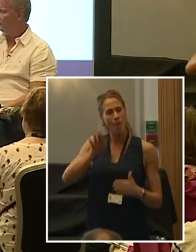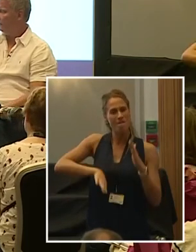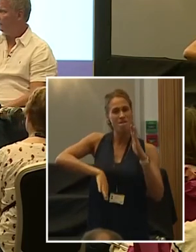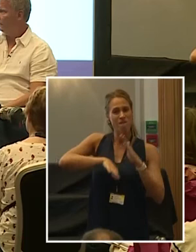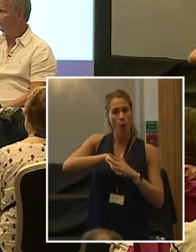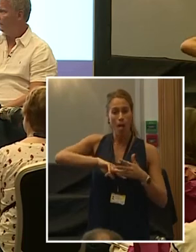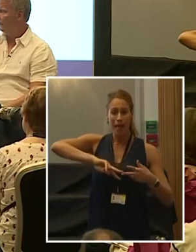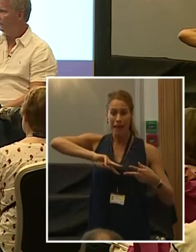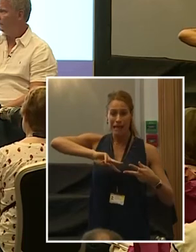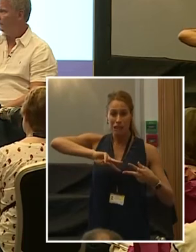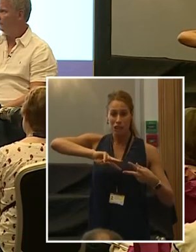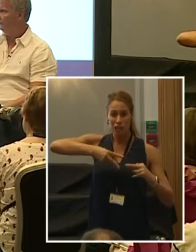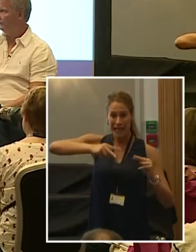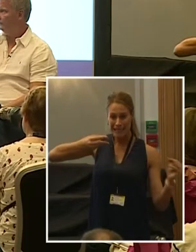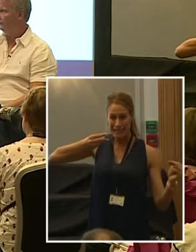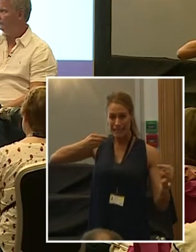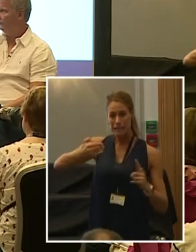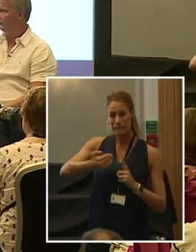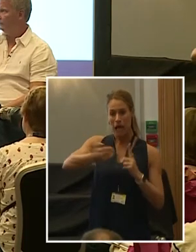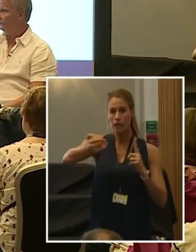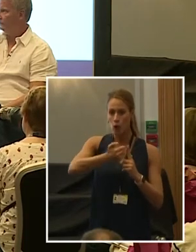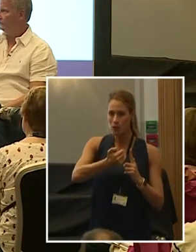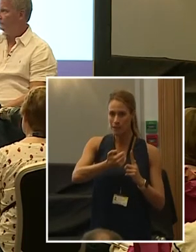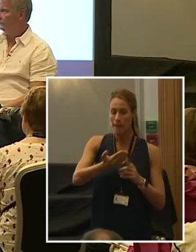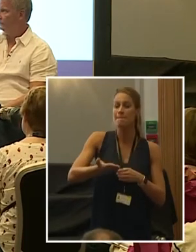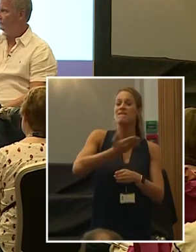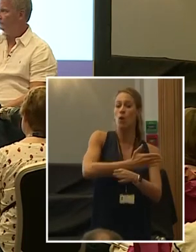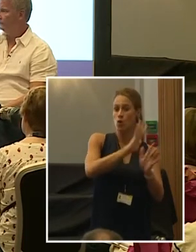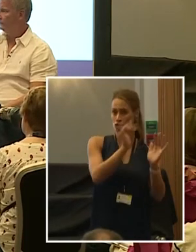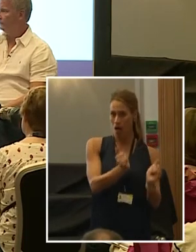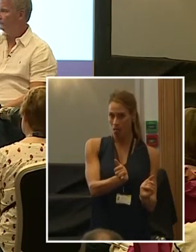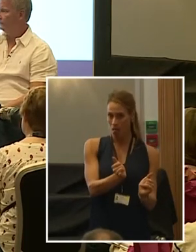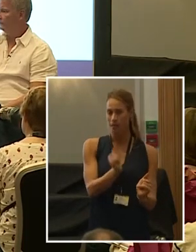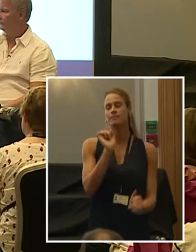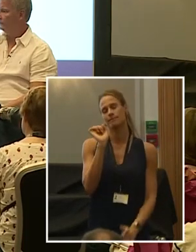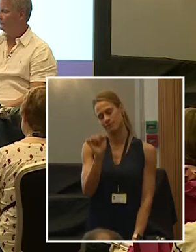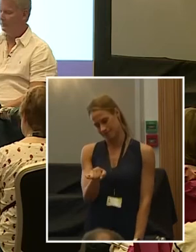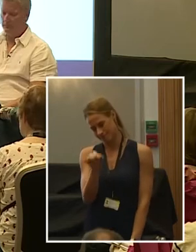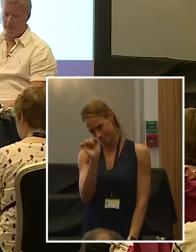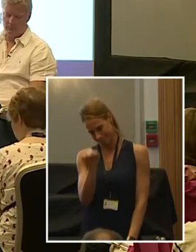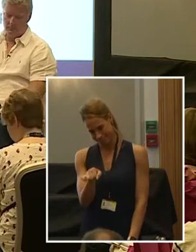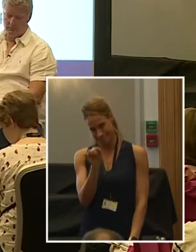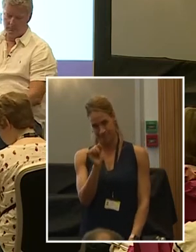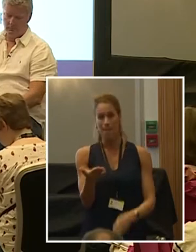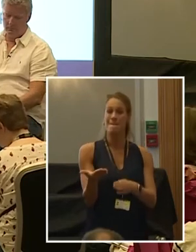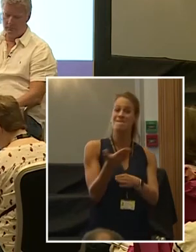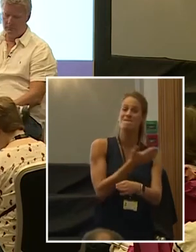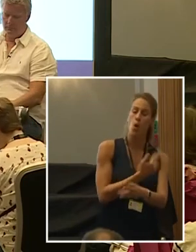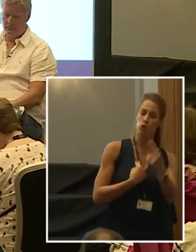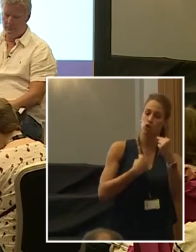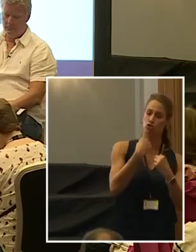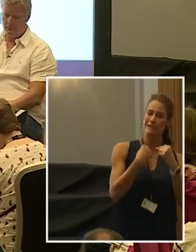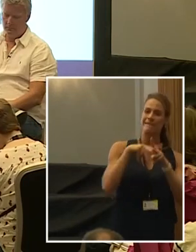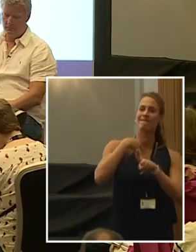inherited retinal conditions before you enroll them in a trial? Yes, so before the screening visit,